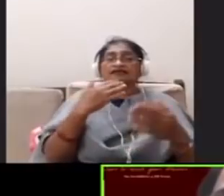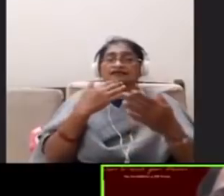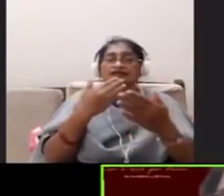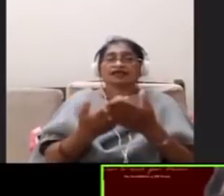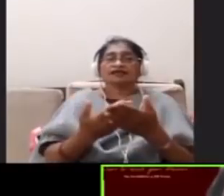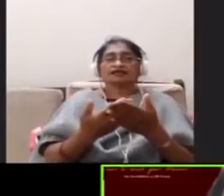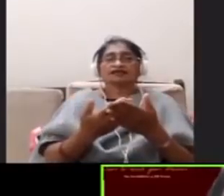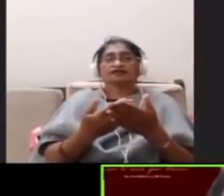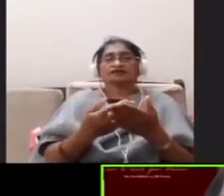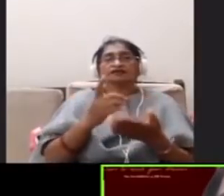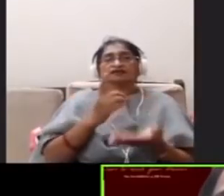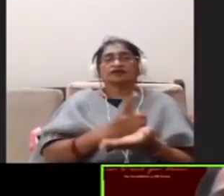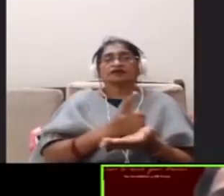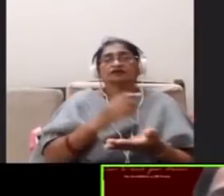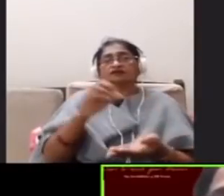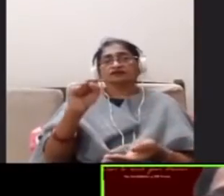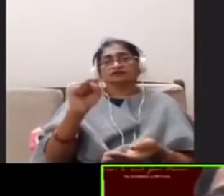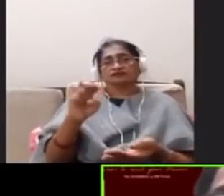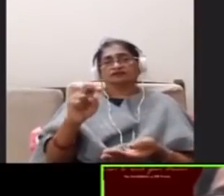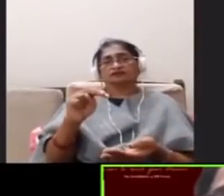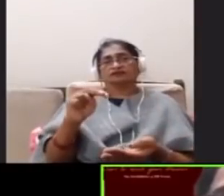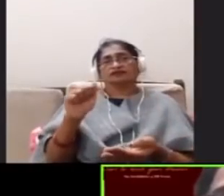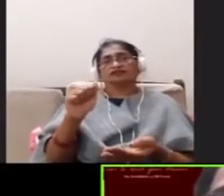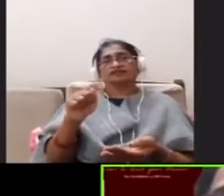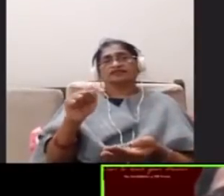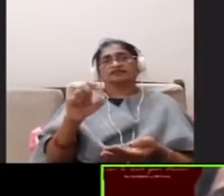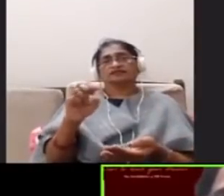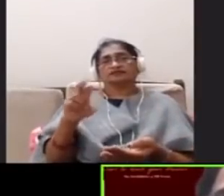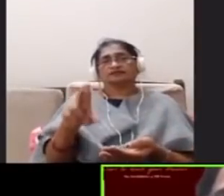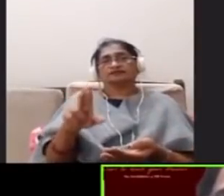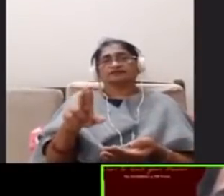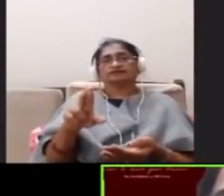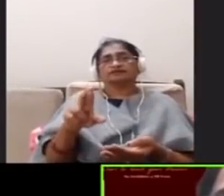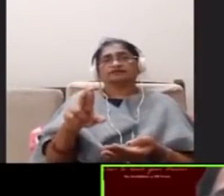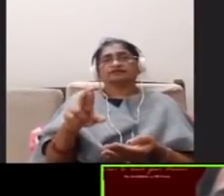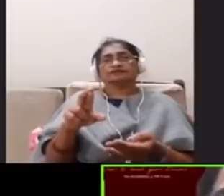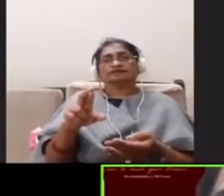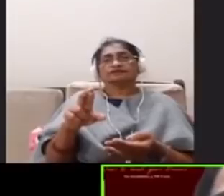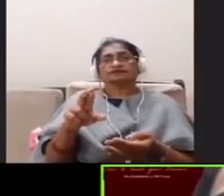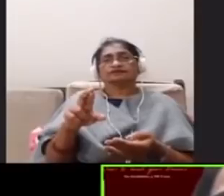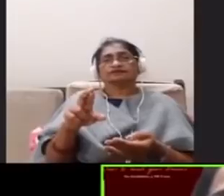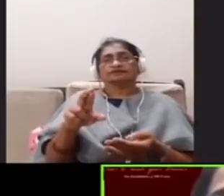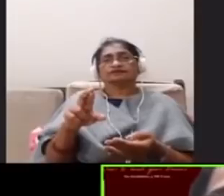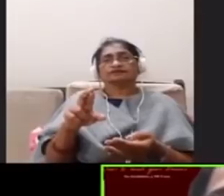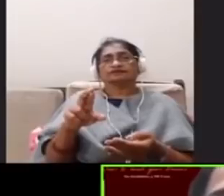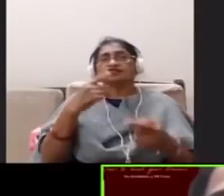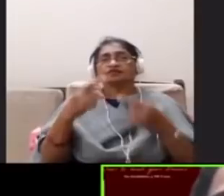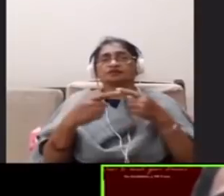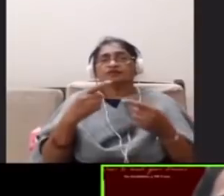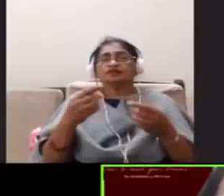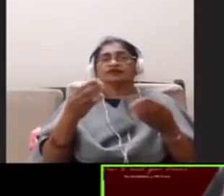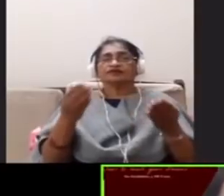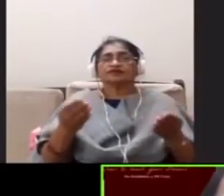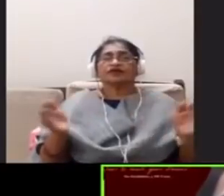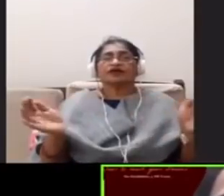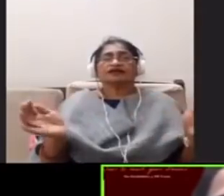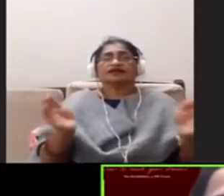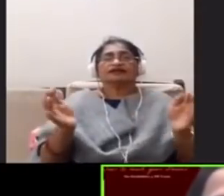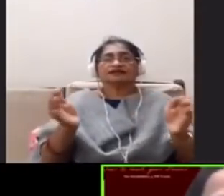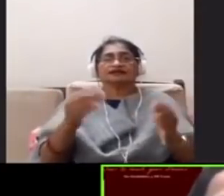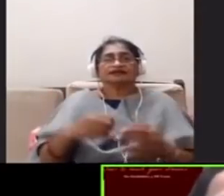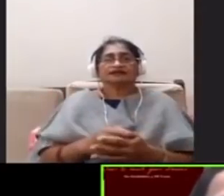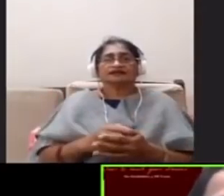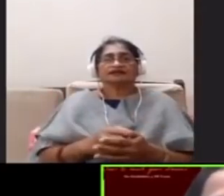Senator Isaac, and we would like to have you speak a few words and encourage us. Over